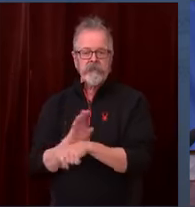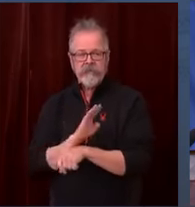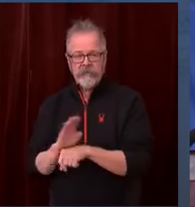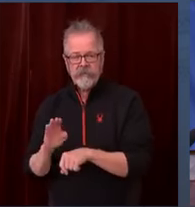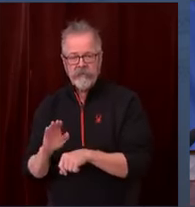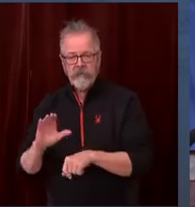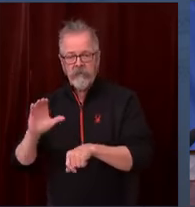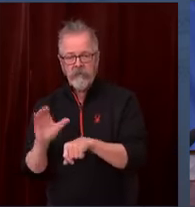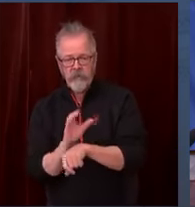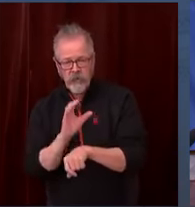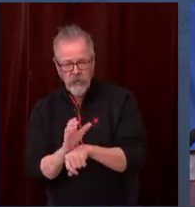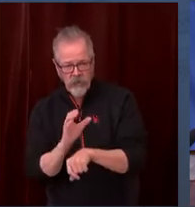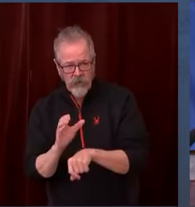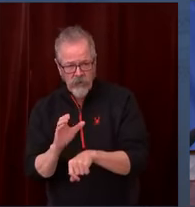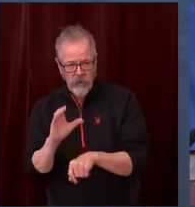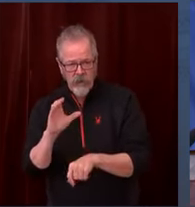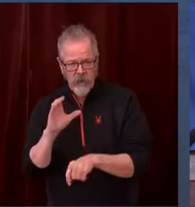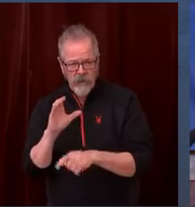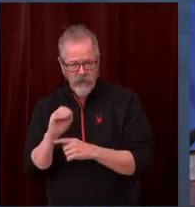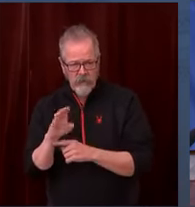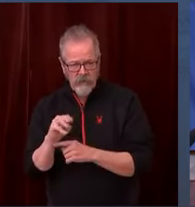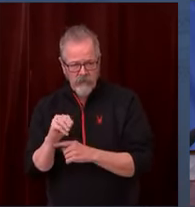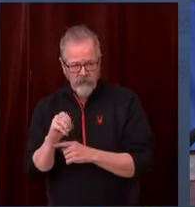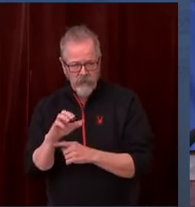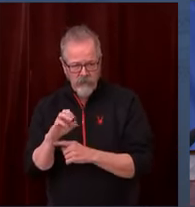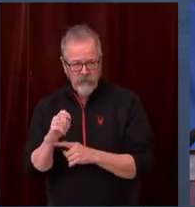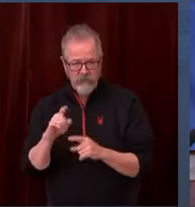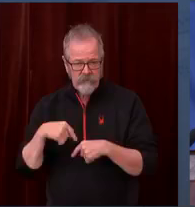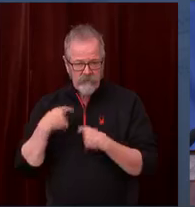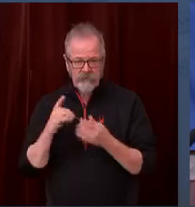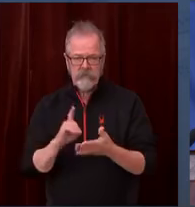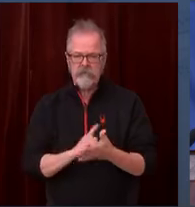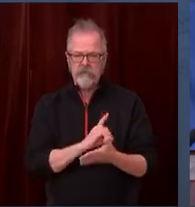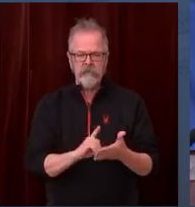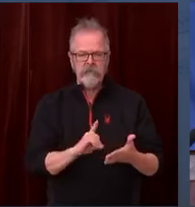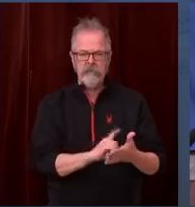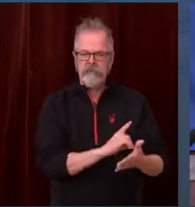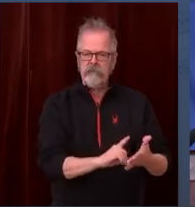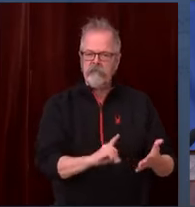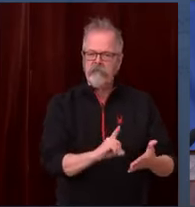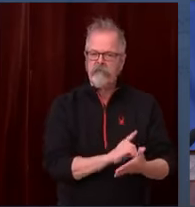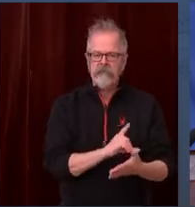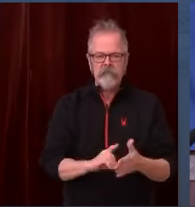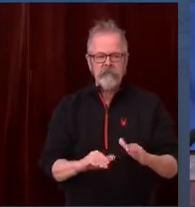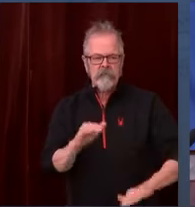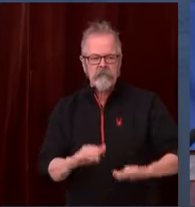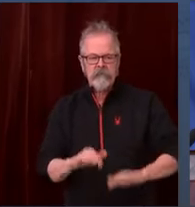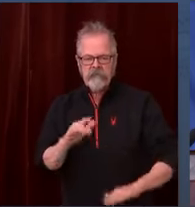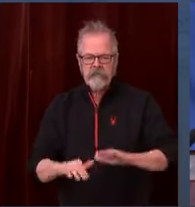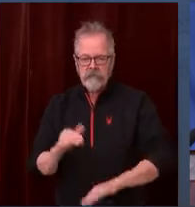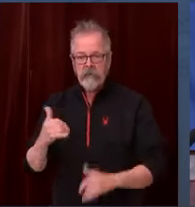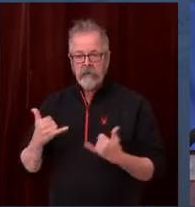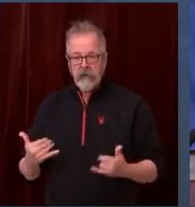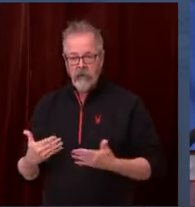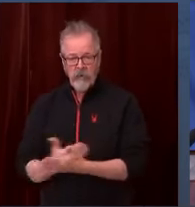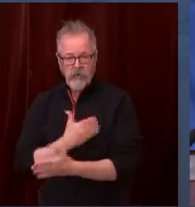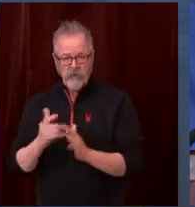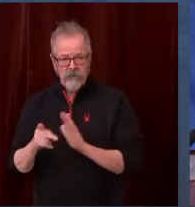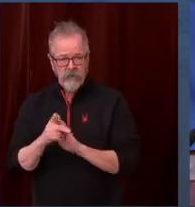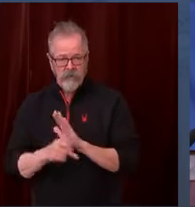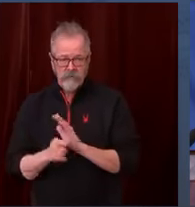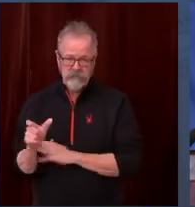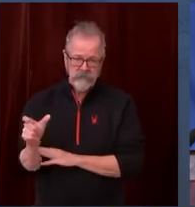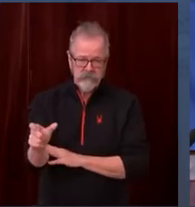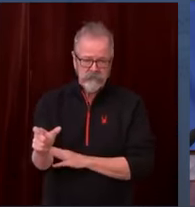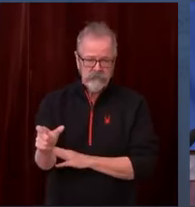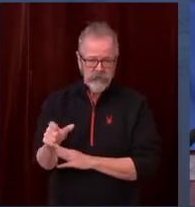to do just that in the insurance business. I'm also supporting legislation with Insurance Commissioner Mike Kreidler